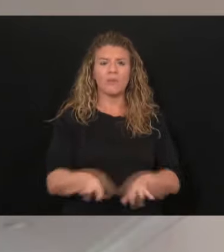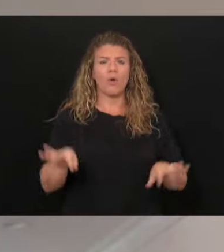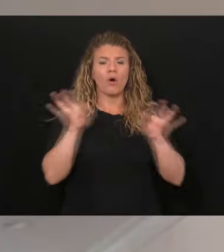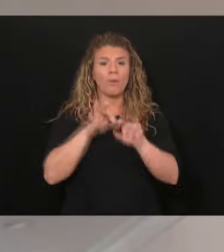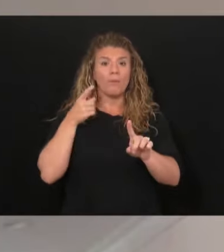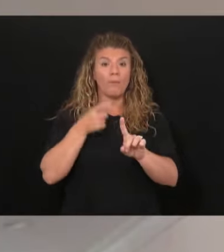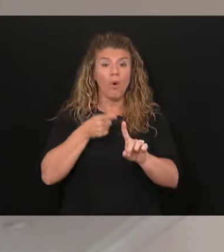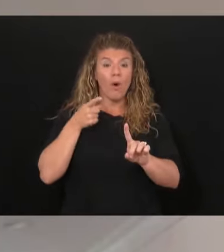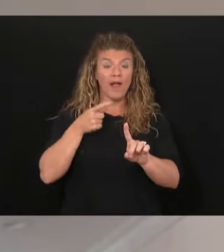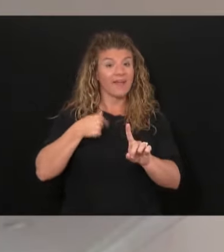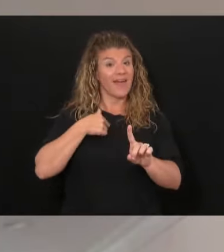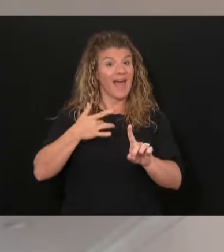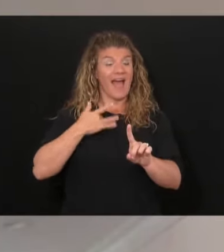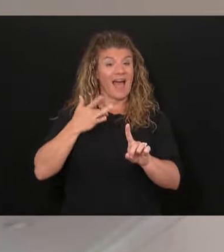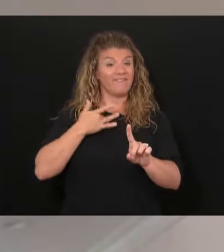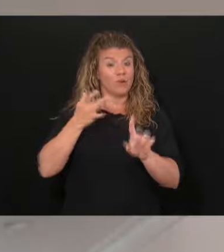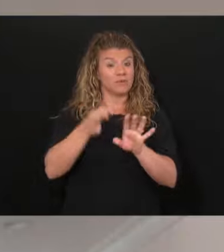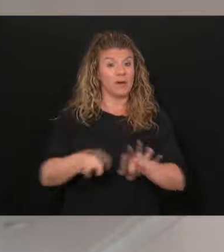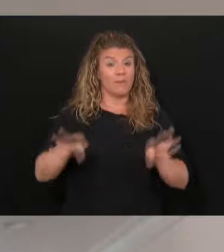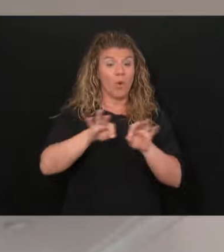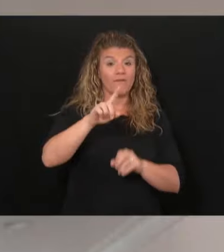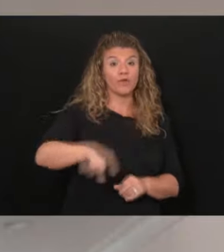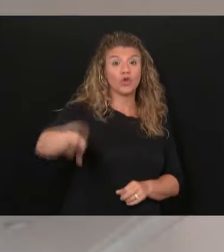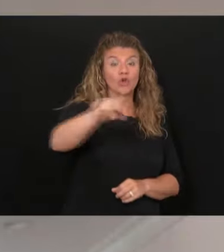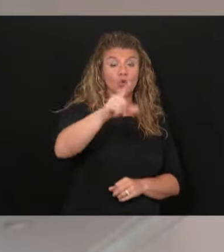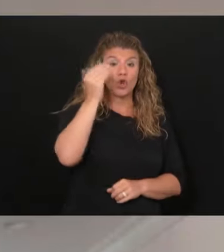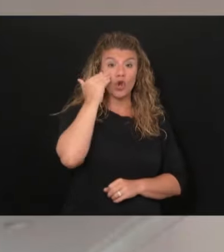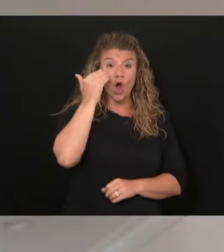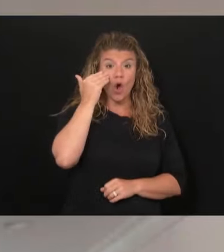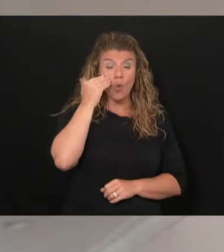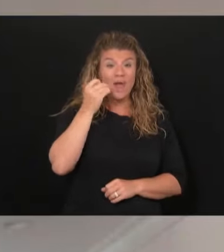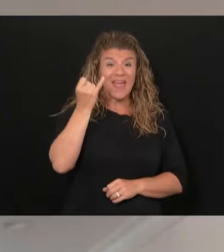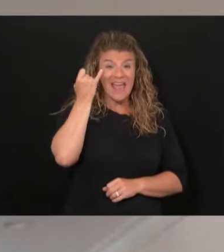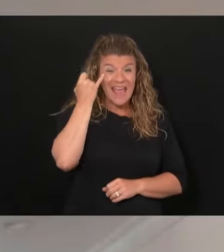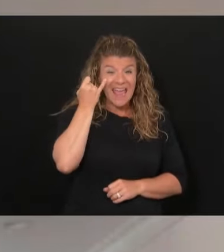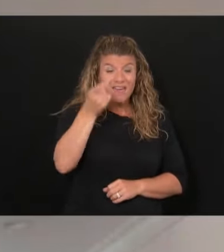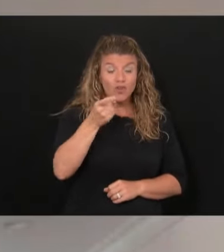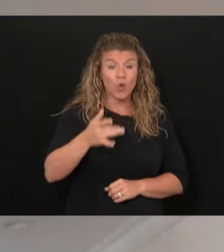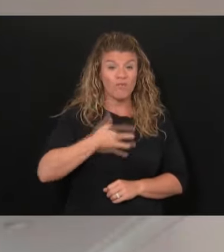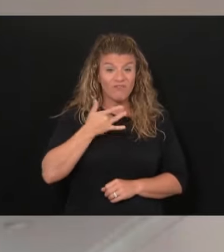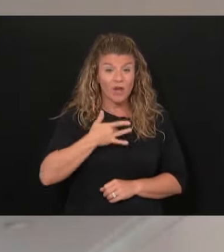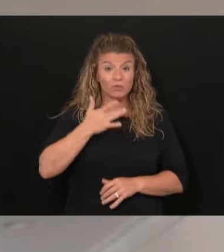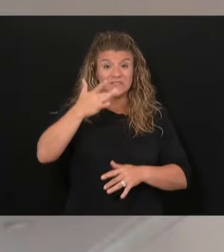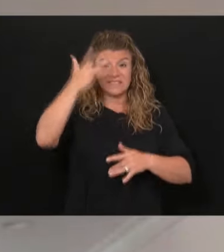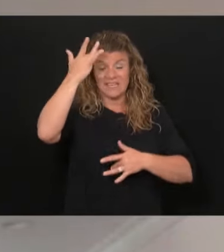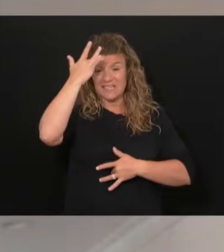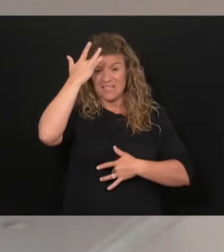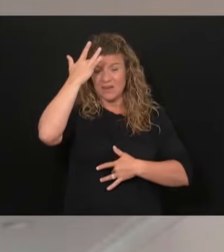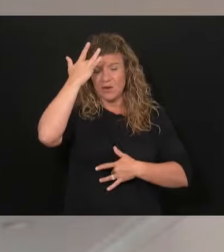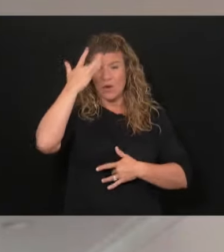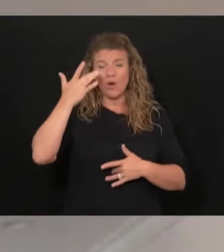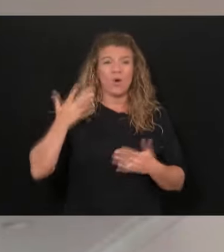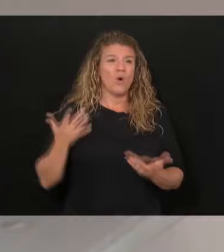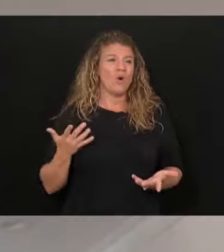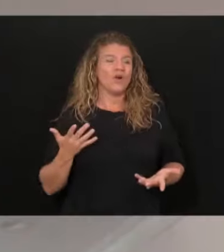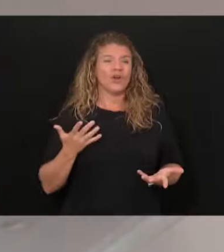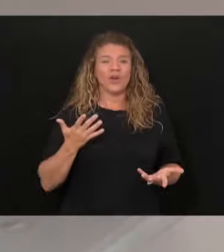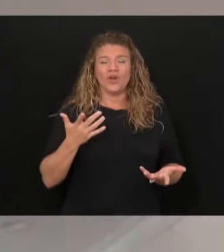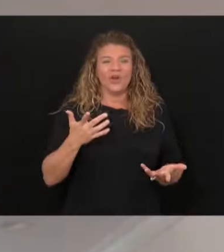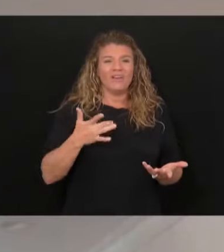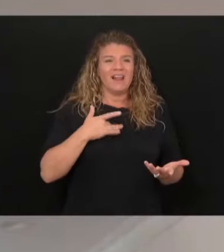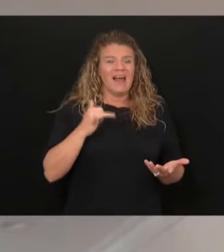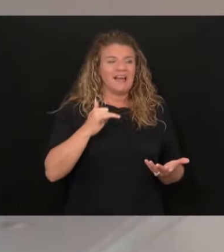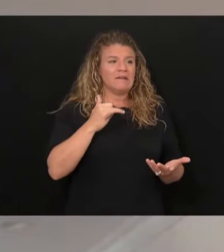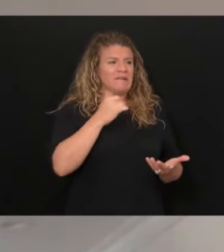think is super important for people to realize. If you feel sick, or if you just have a